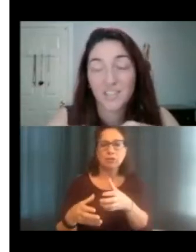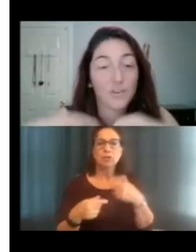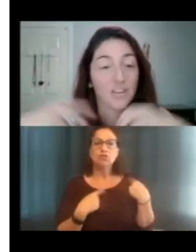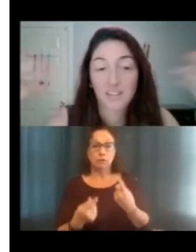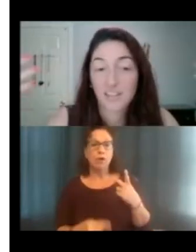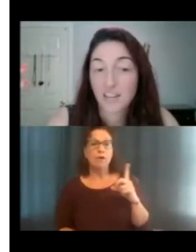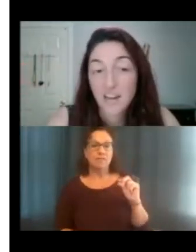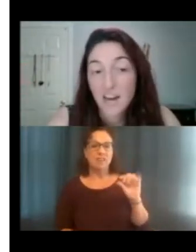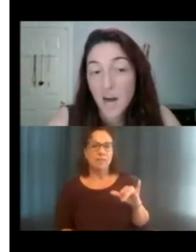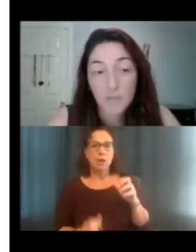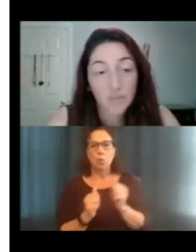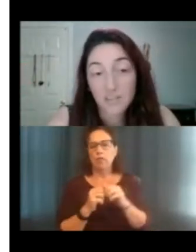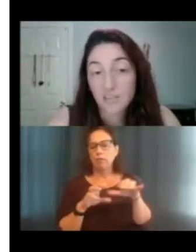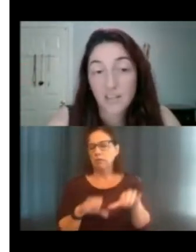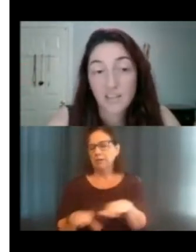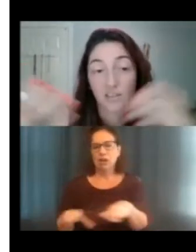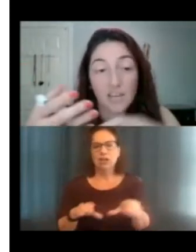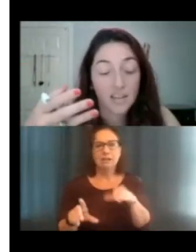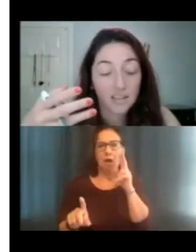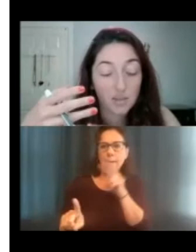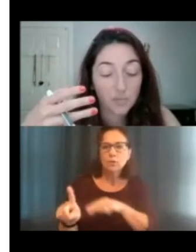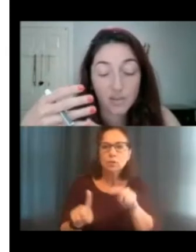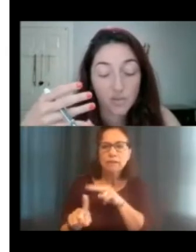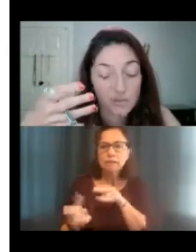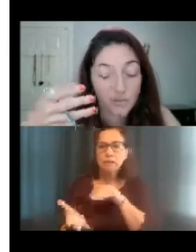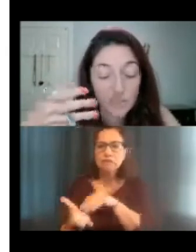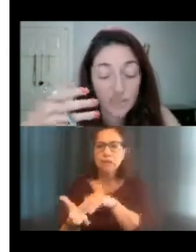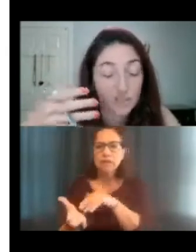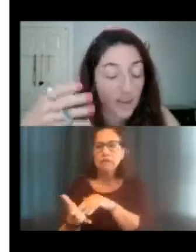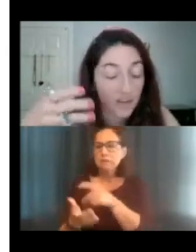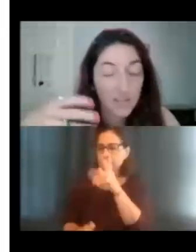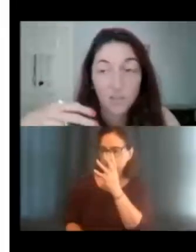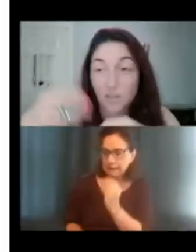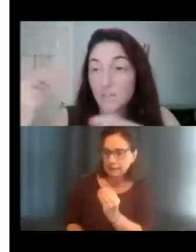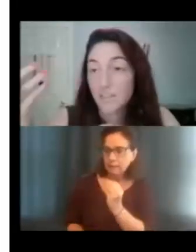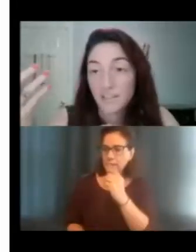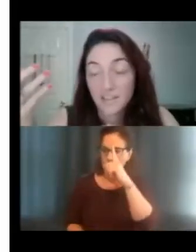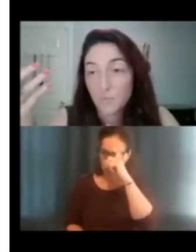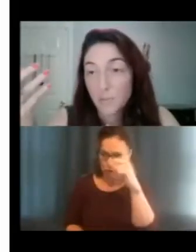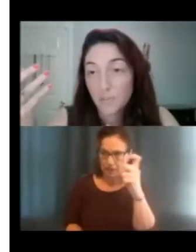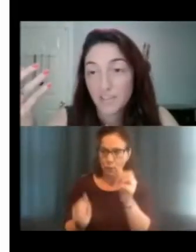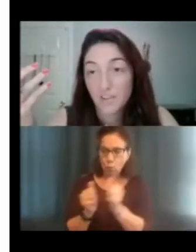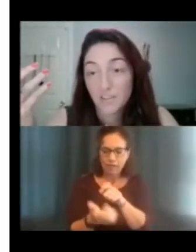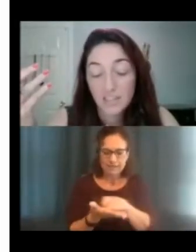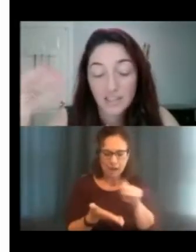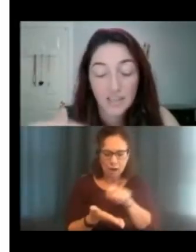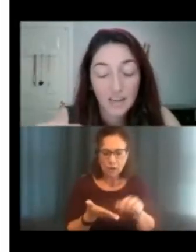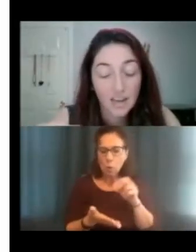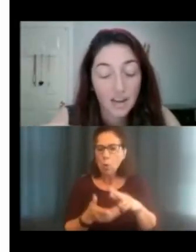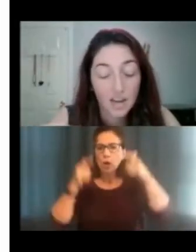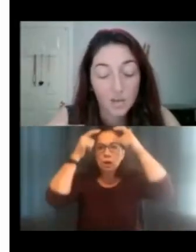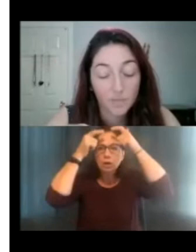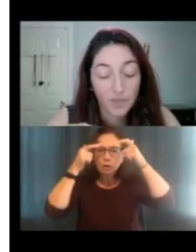this just through conducting observational studies looking at sleep and dreams in diaries or using wearable